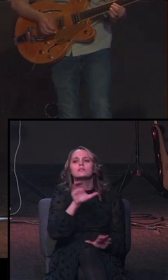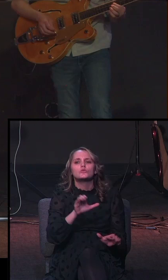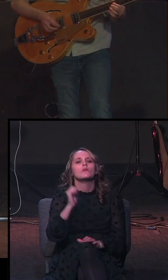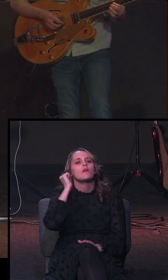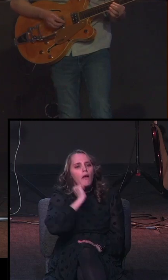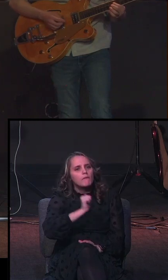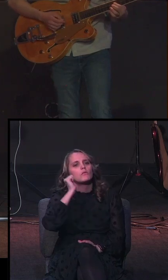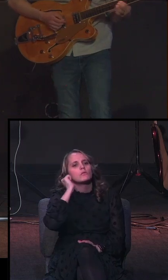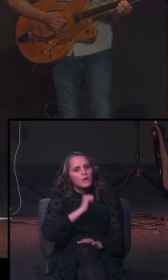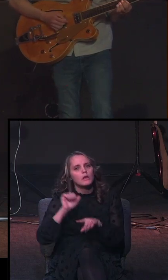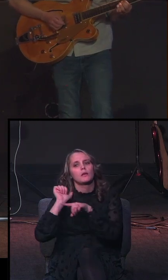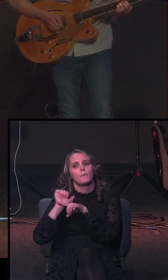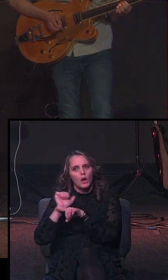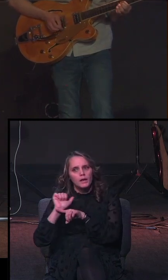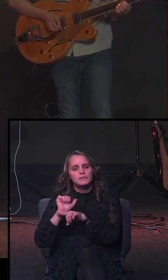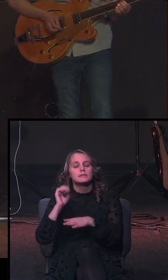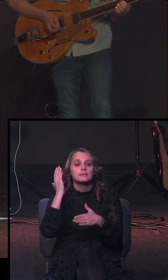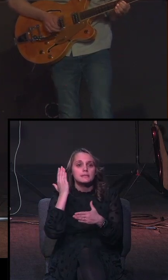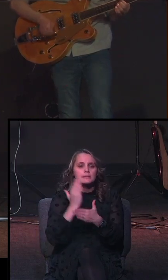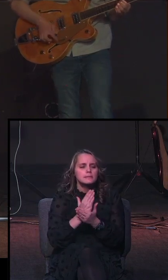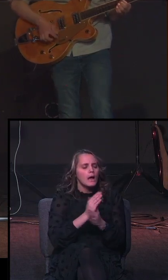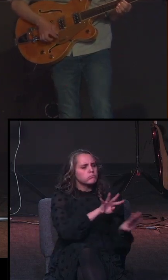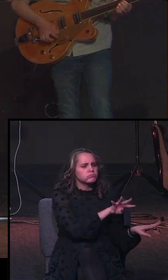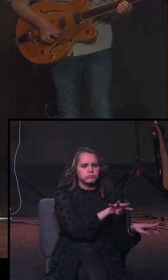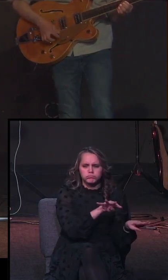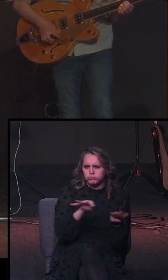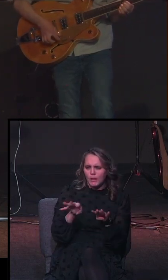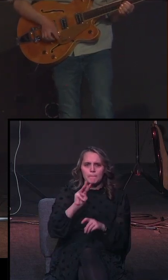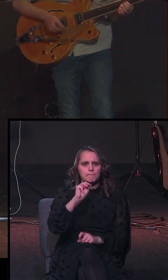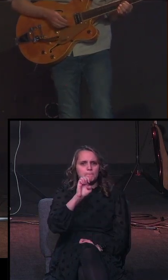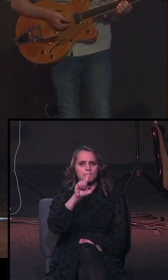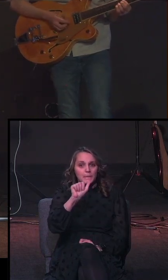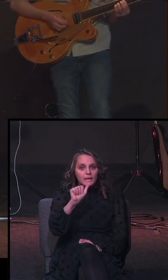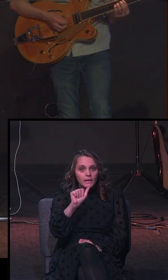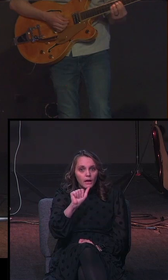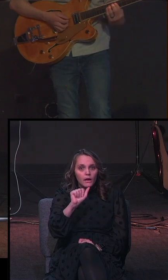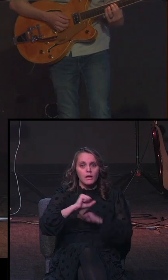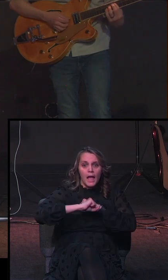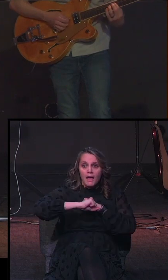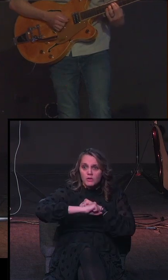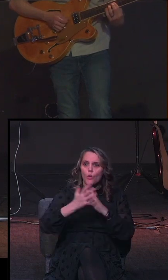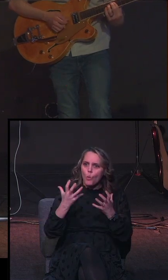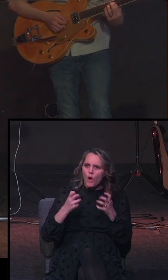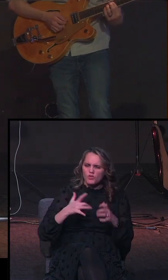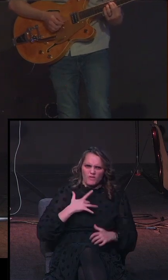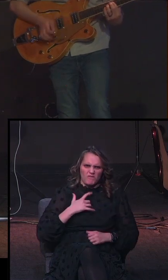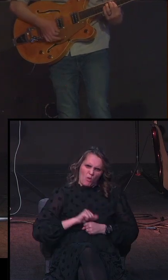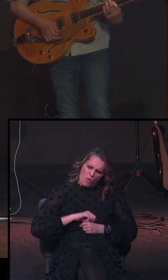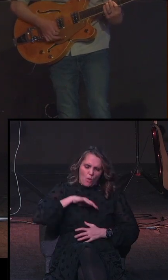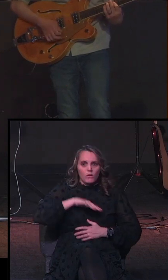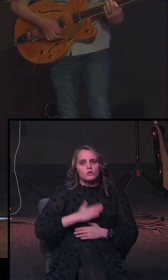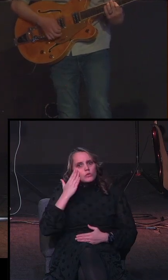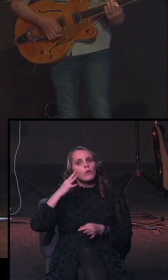practice. Stop looking at who the media wants you to be outraged by. We're in an election year. We